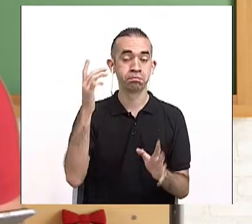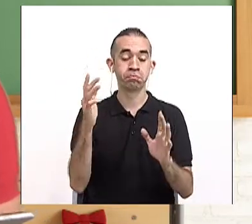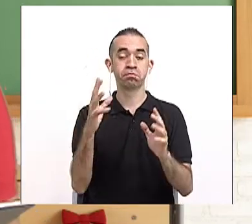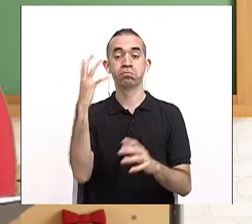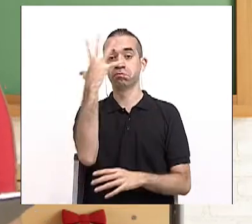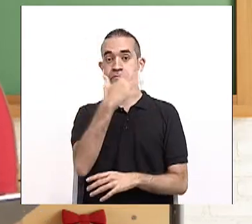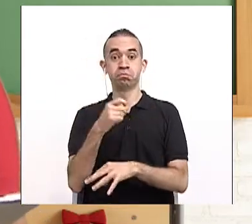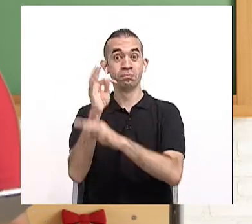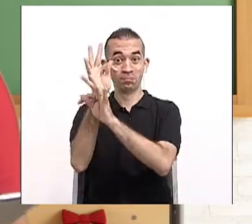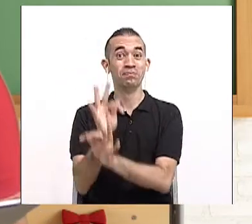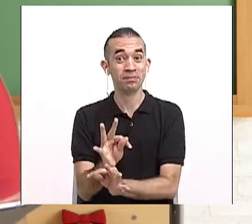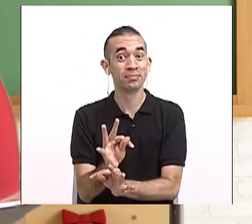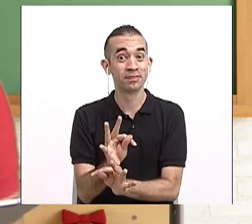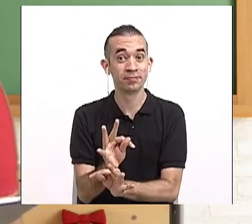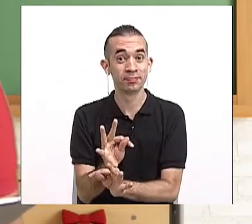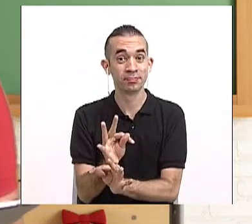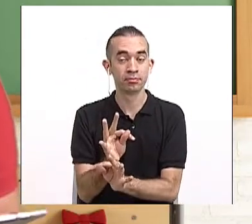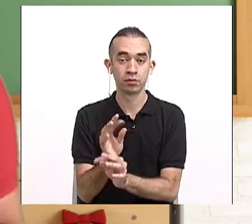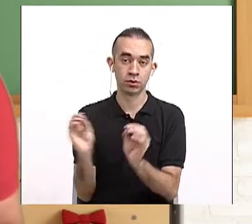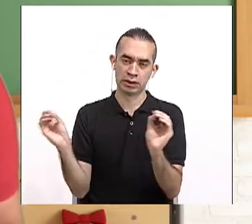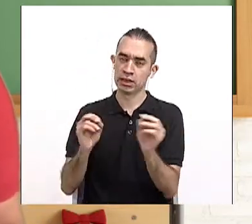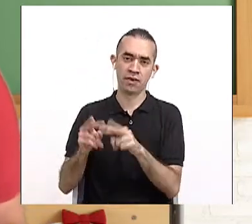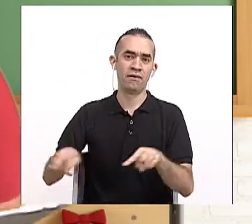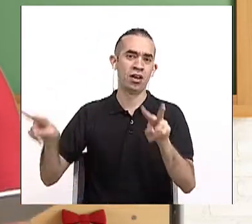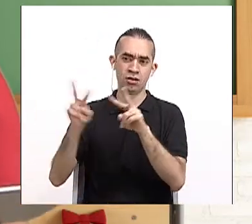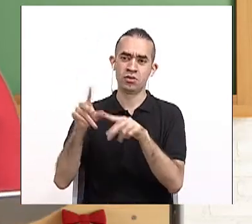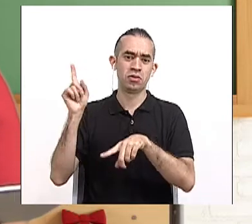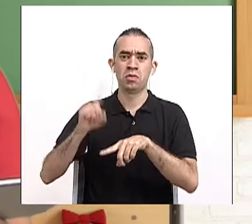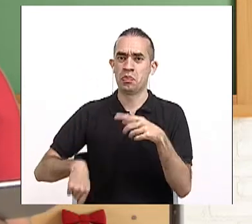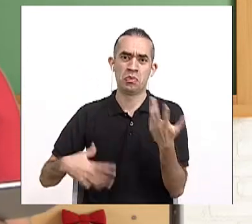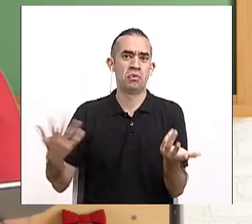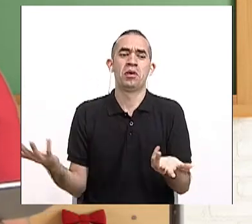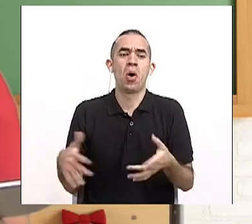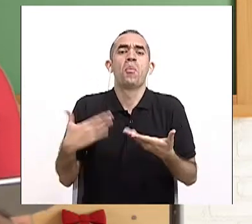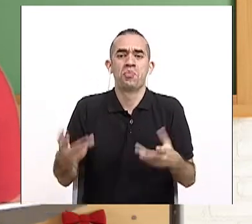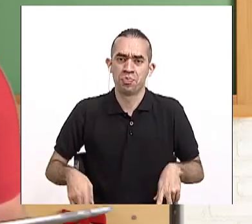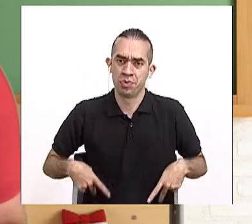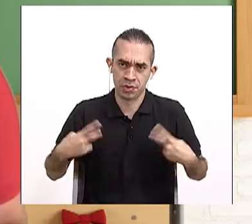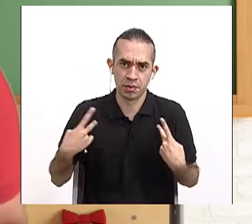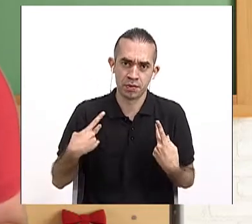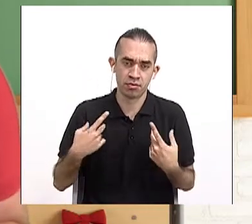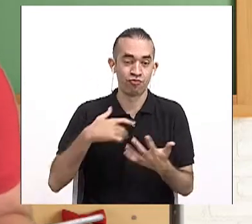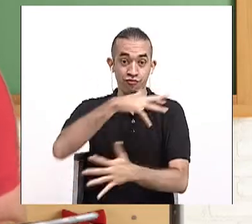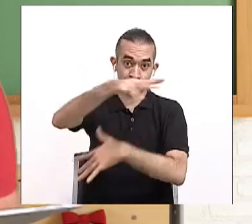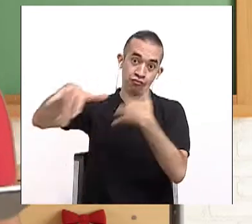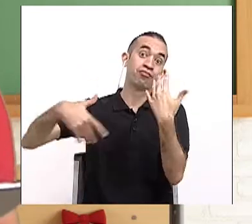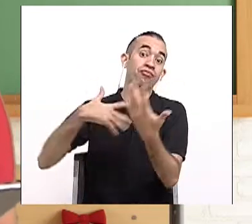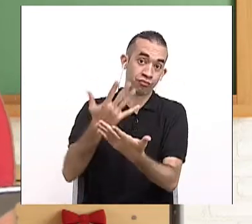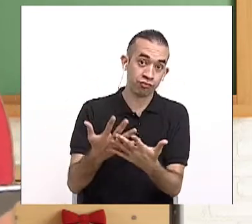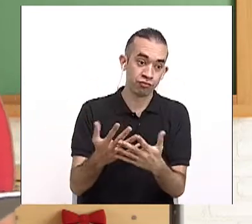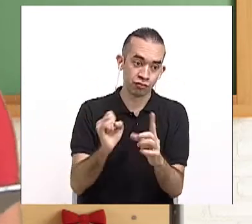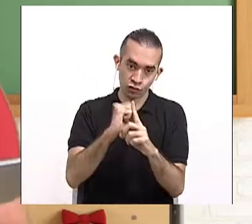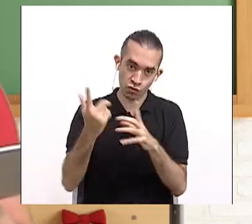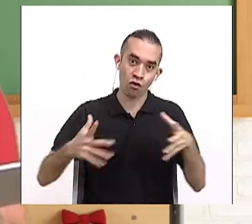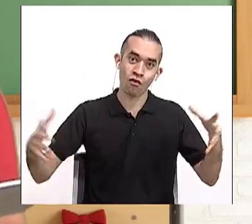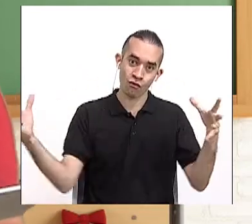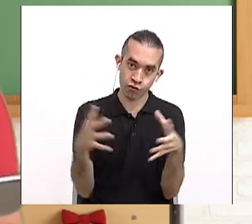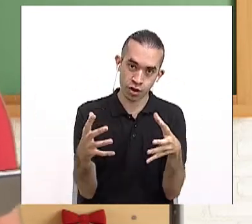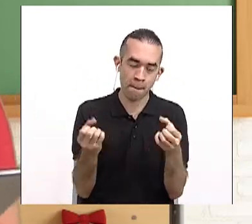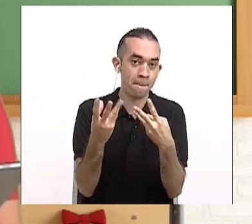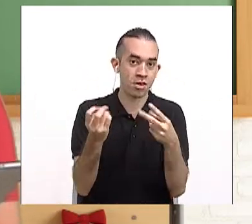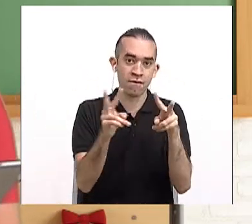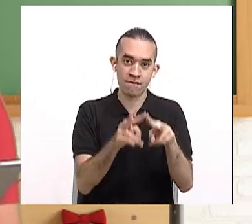beautiful tradition, right? Without them, we cannot live because we are social beings and we live in a society full of